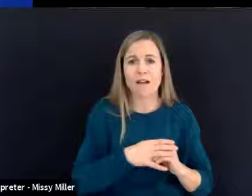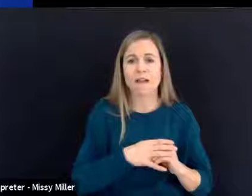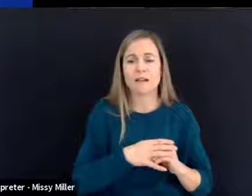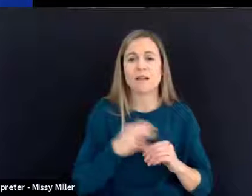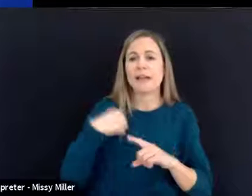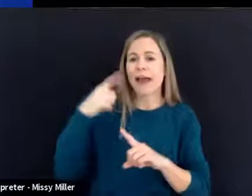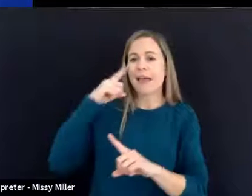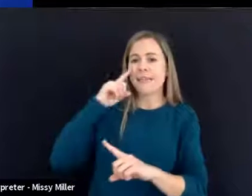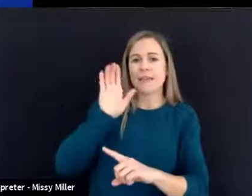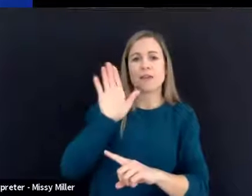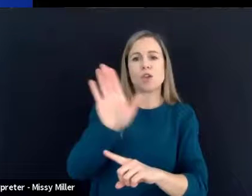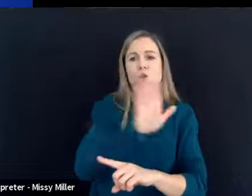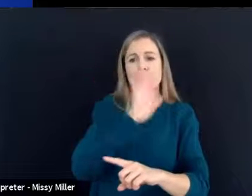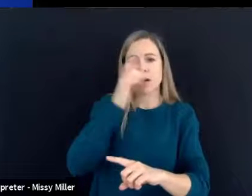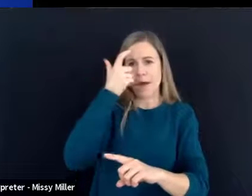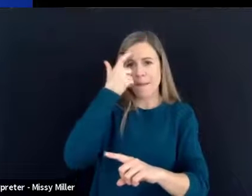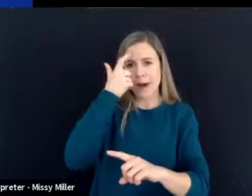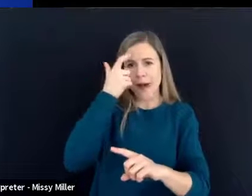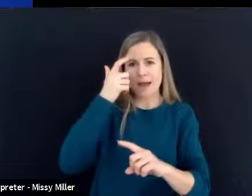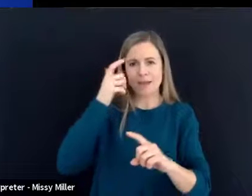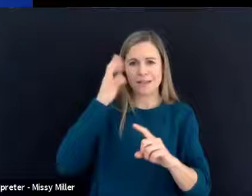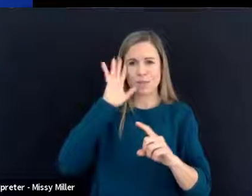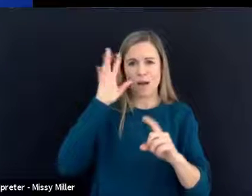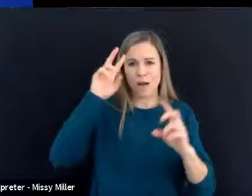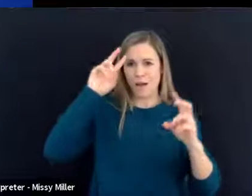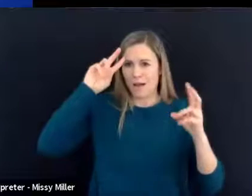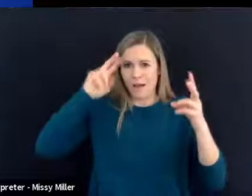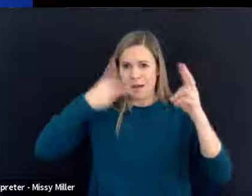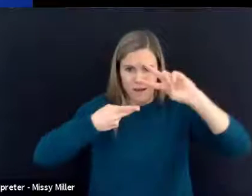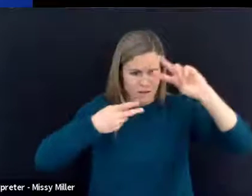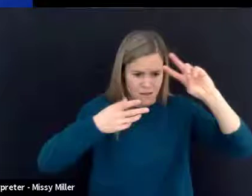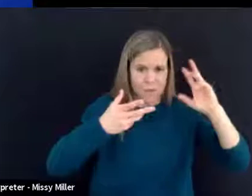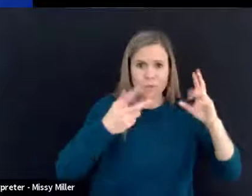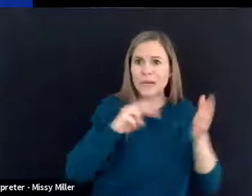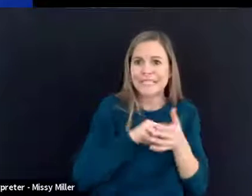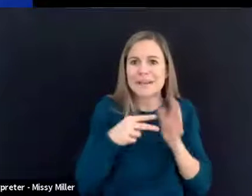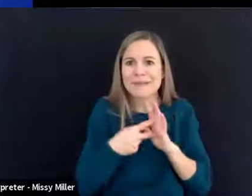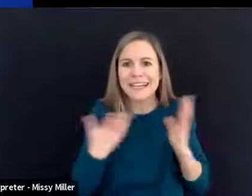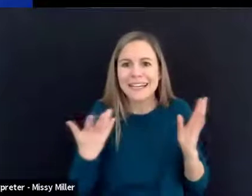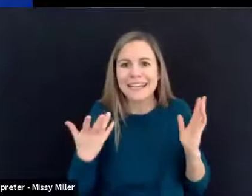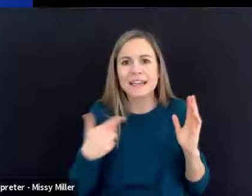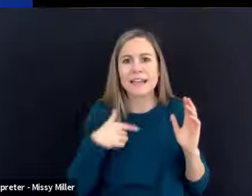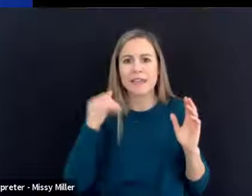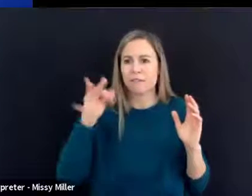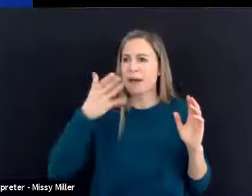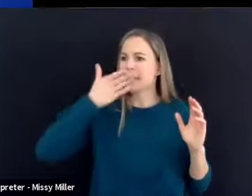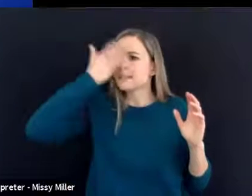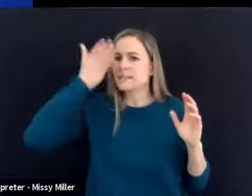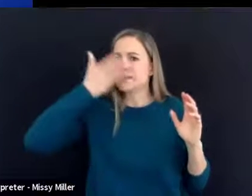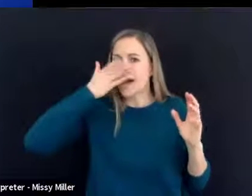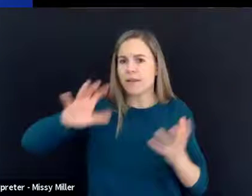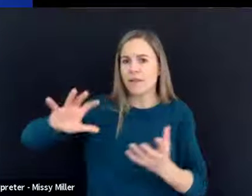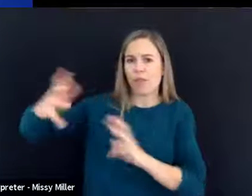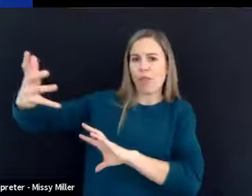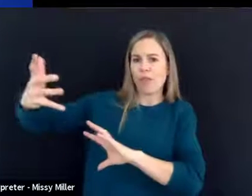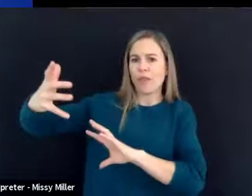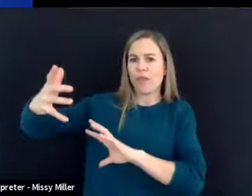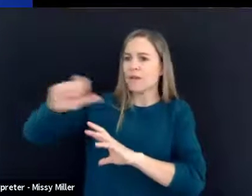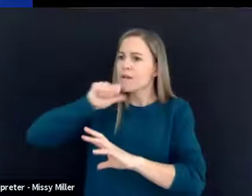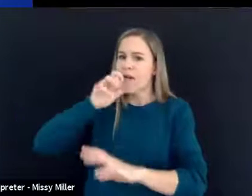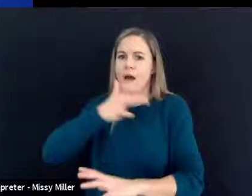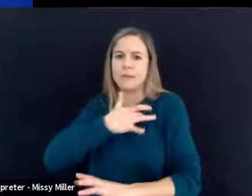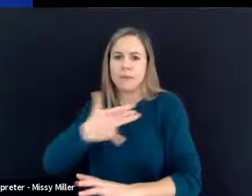your minds will just do a roller coaster at this point, because if your sense of smell is different,